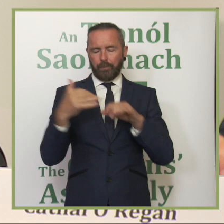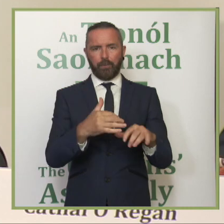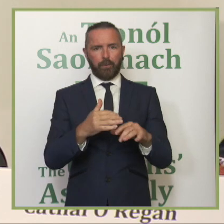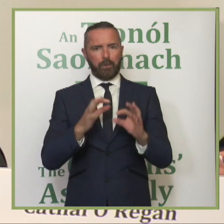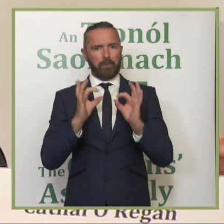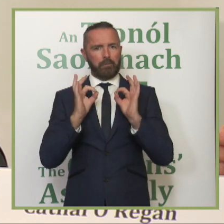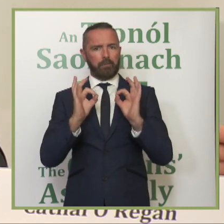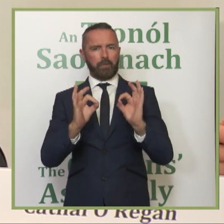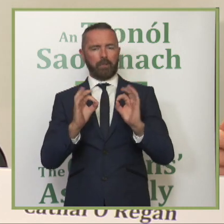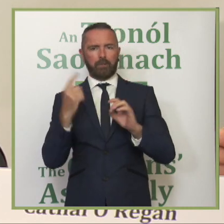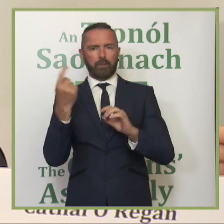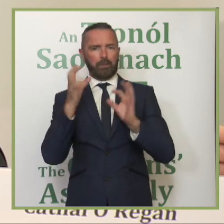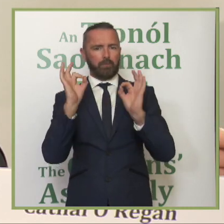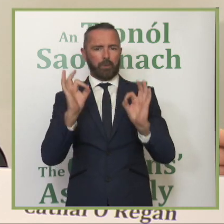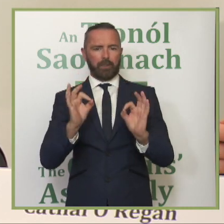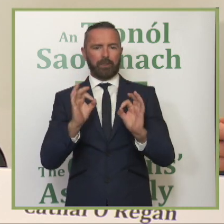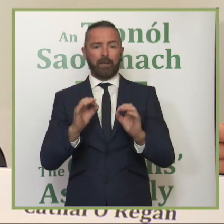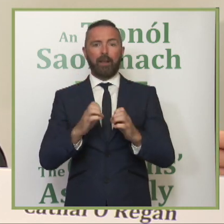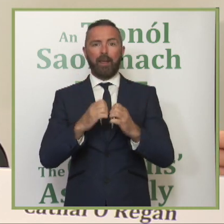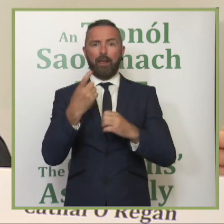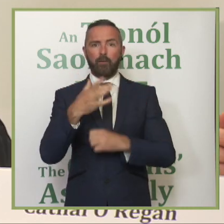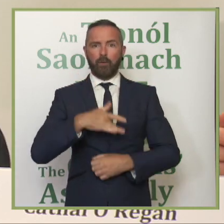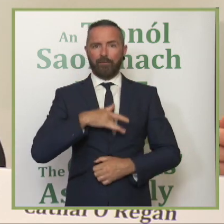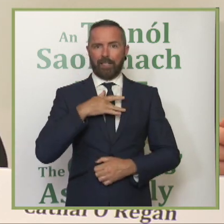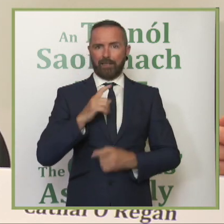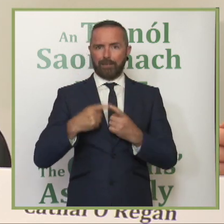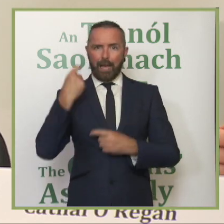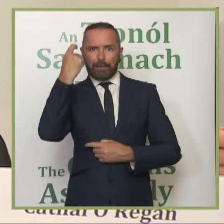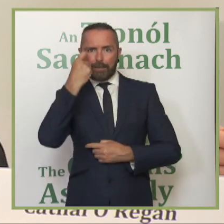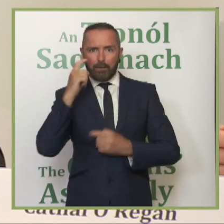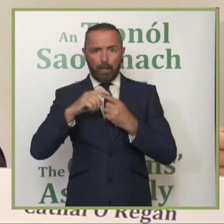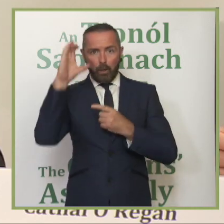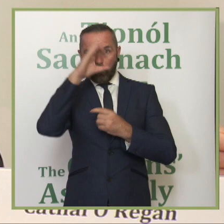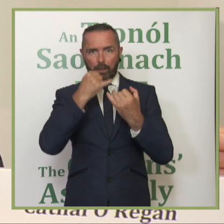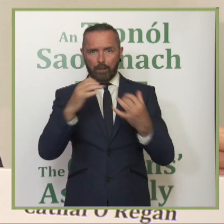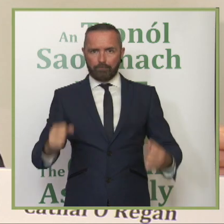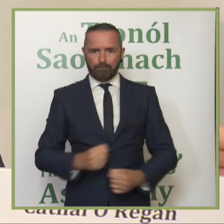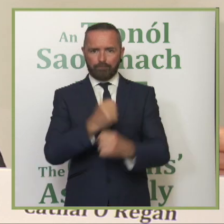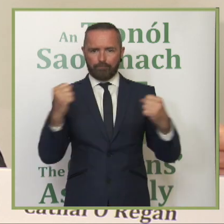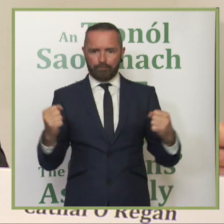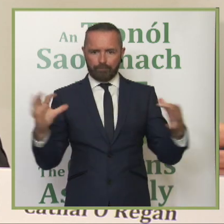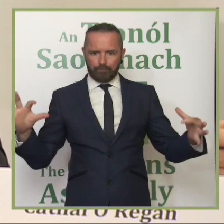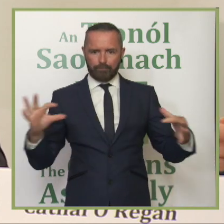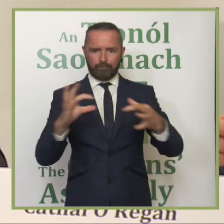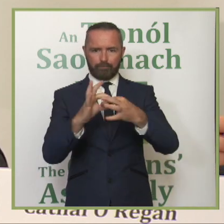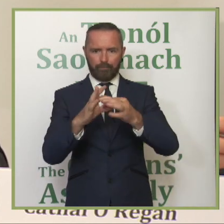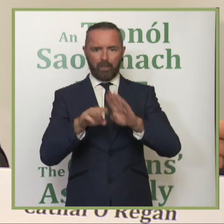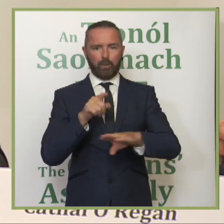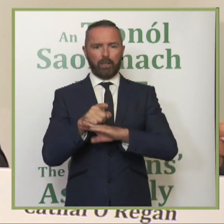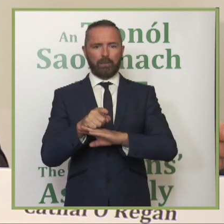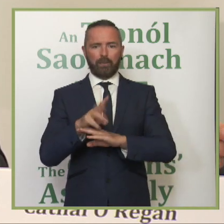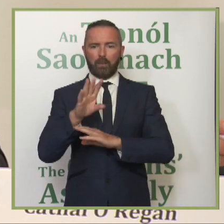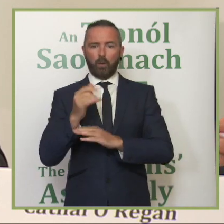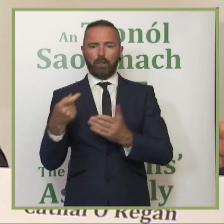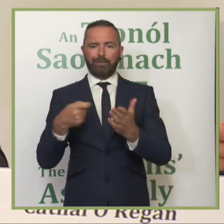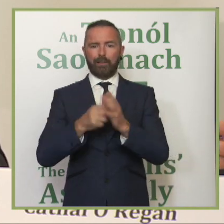day, everybody feels and seems and looks like they're connected with all of this, and that's why you've put your time into this. So